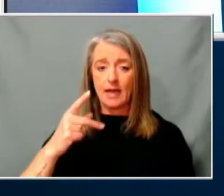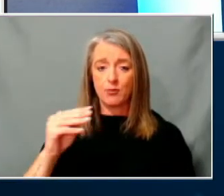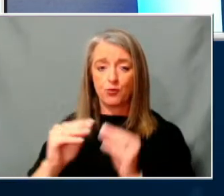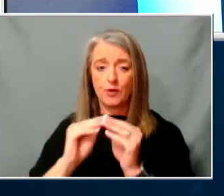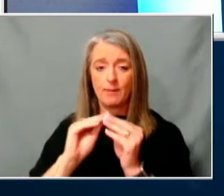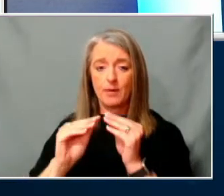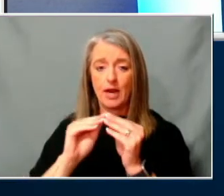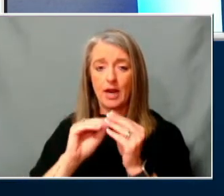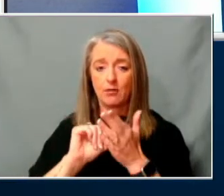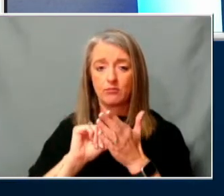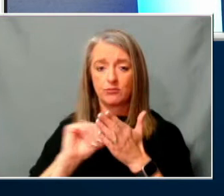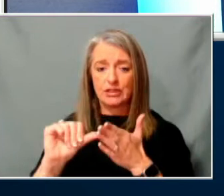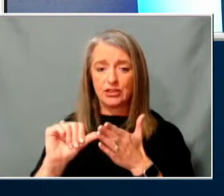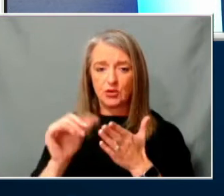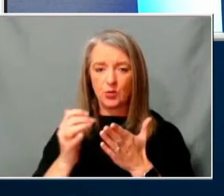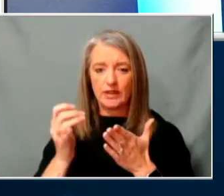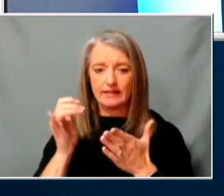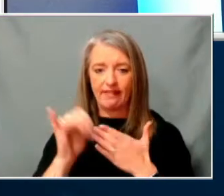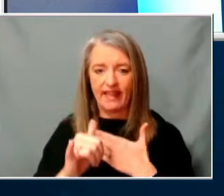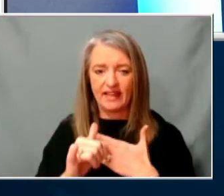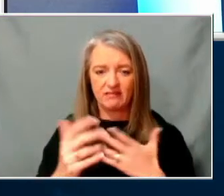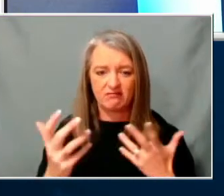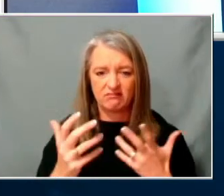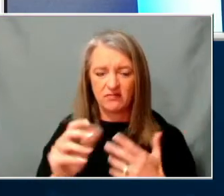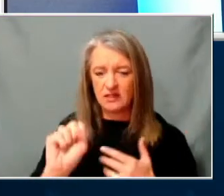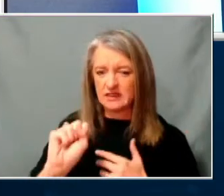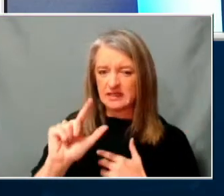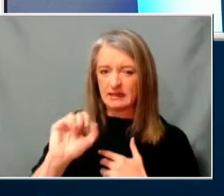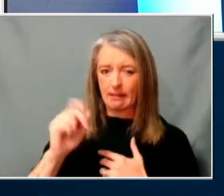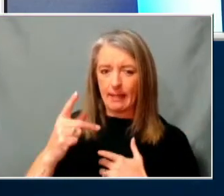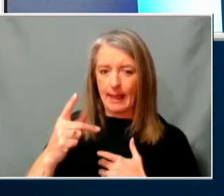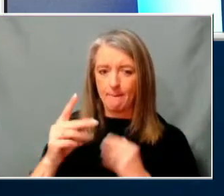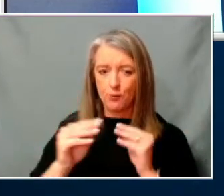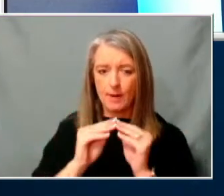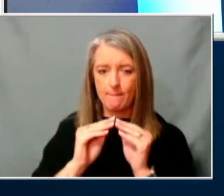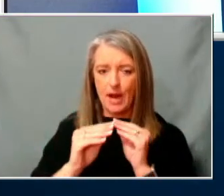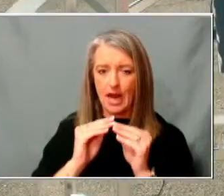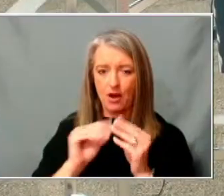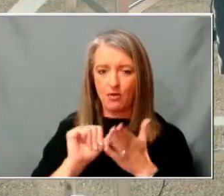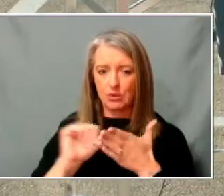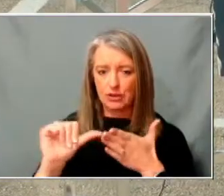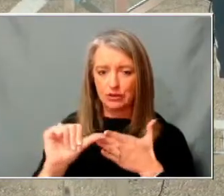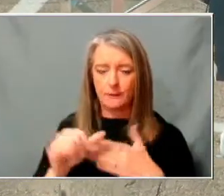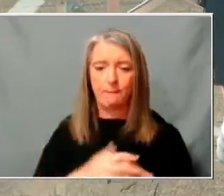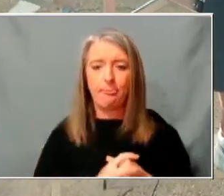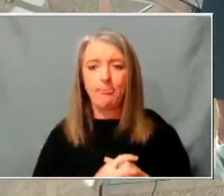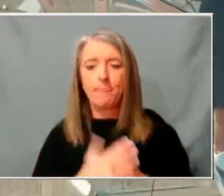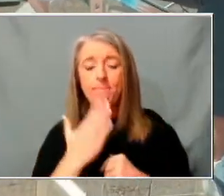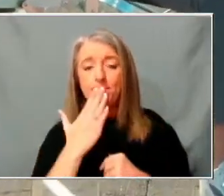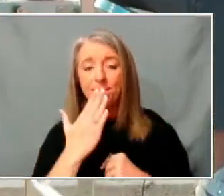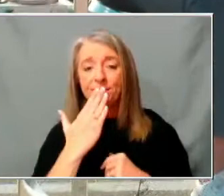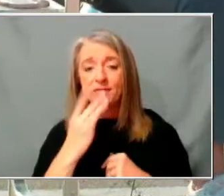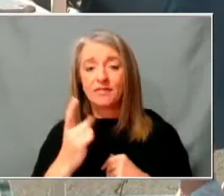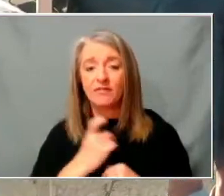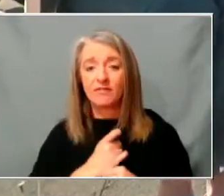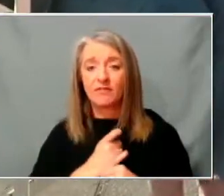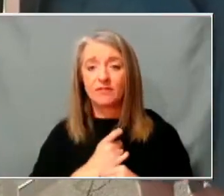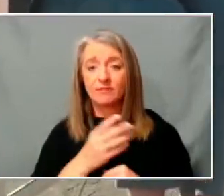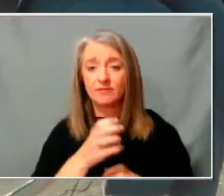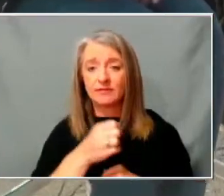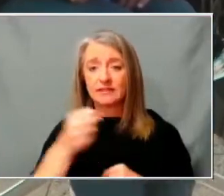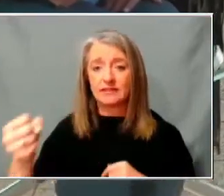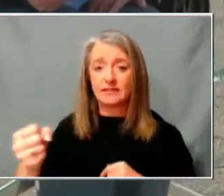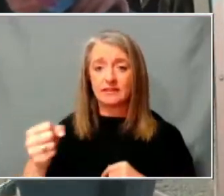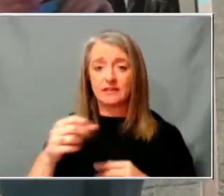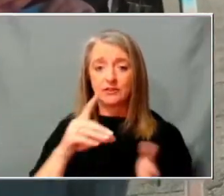she wants to know what that is. So do I. I don't know what a slap repair is. Well, thank you for the question. I'd love to answer, but I'm going to defer to Dr.